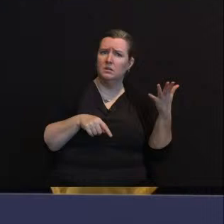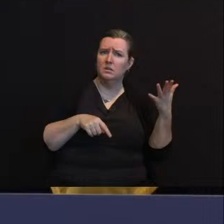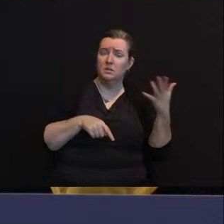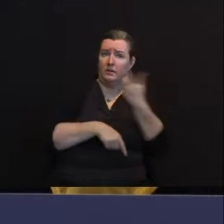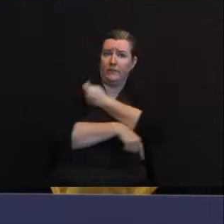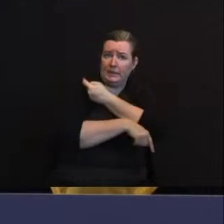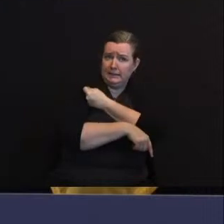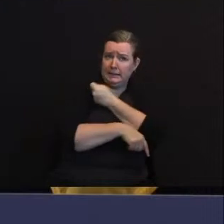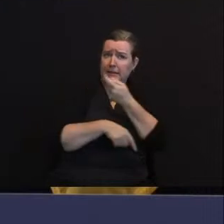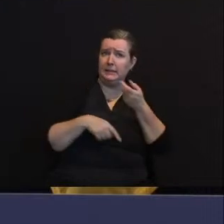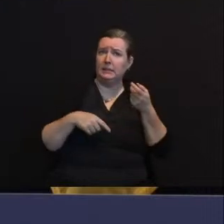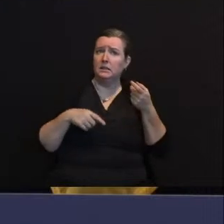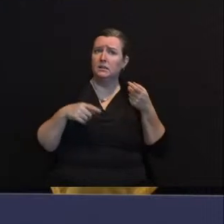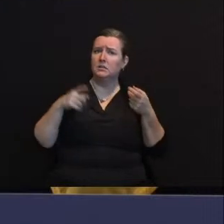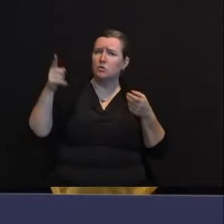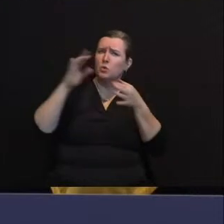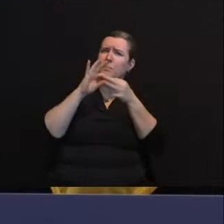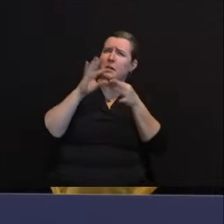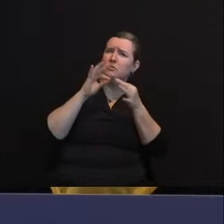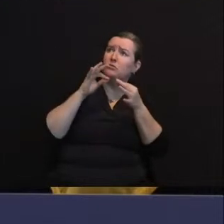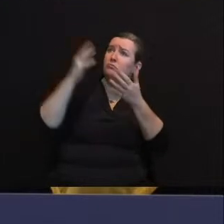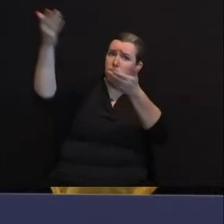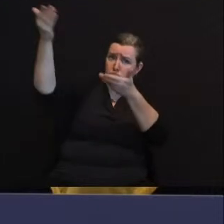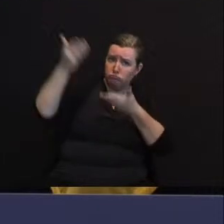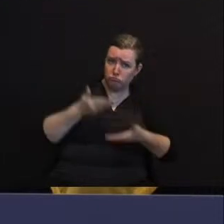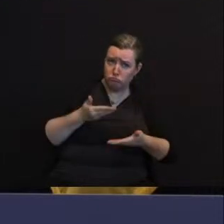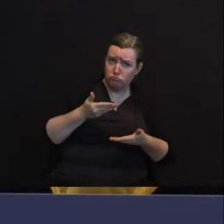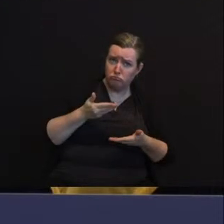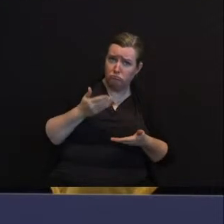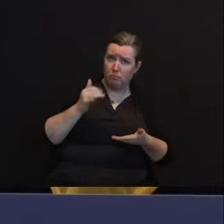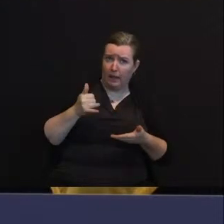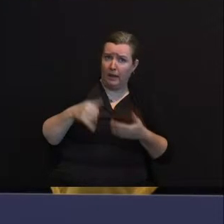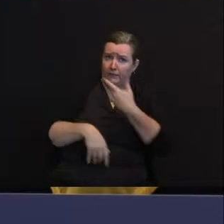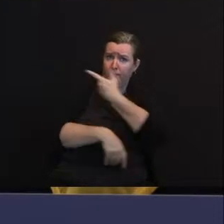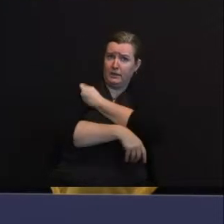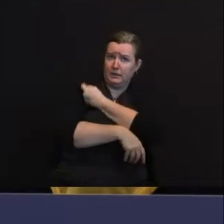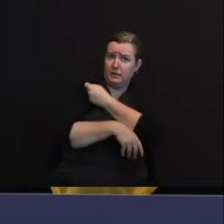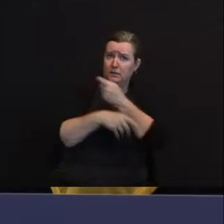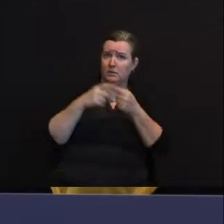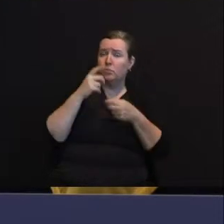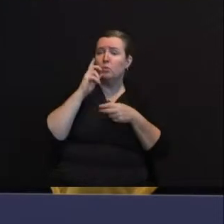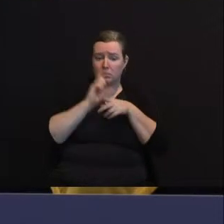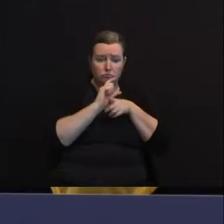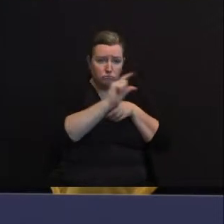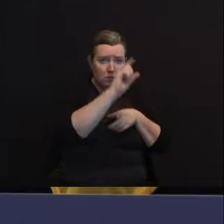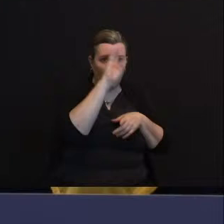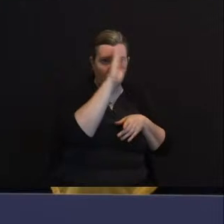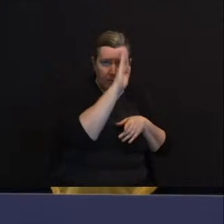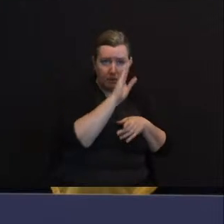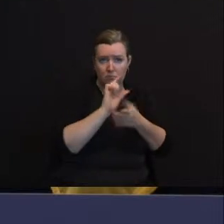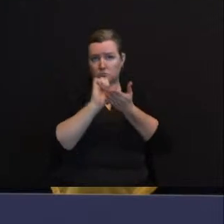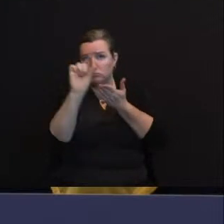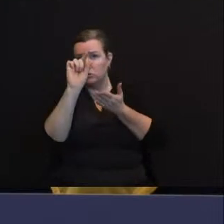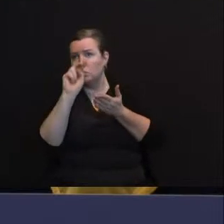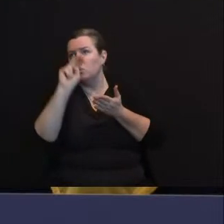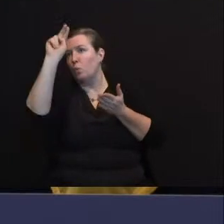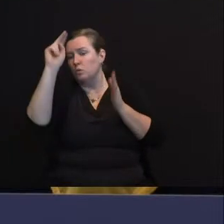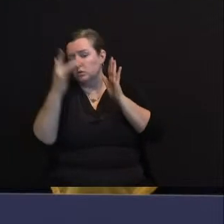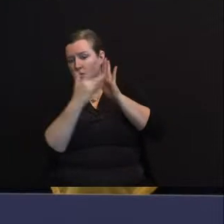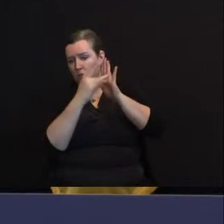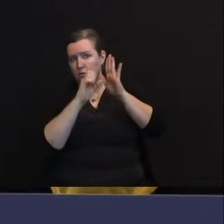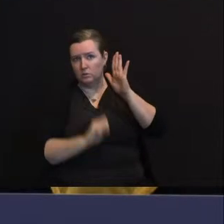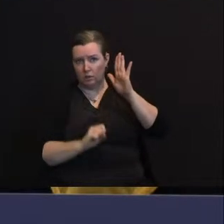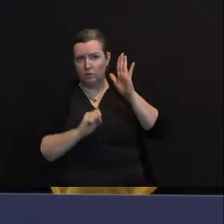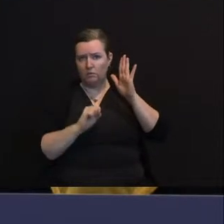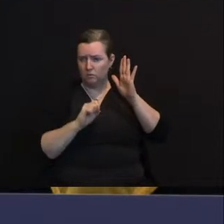indicated shipments would be pre-positioned at various hospitals in advance of any FDA approval. Now it seems that the first shipment is not due to arrive until